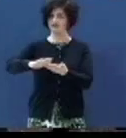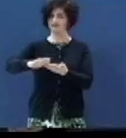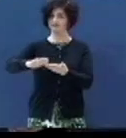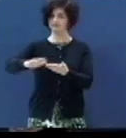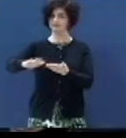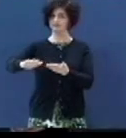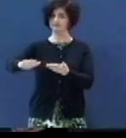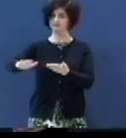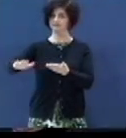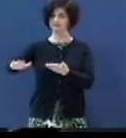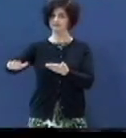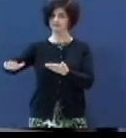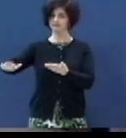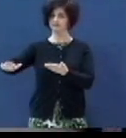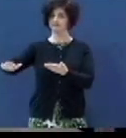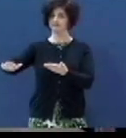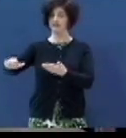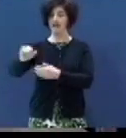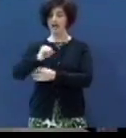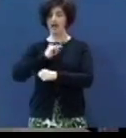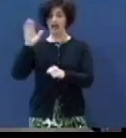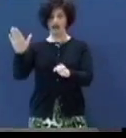I was filled with the